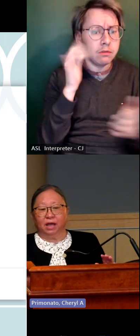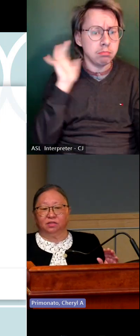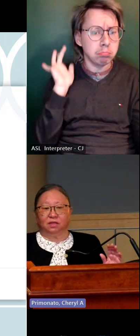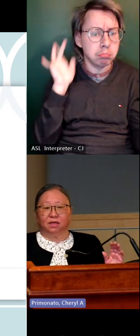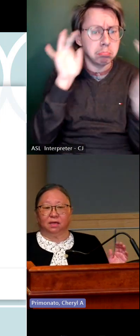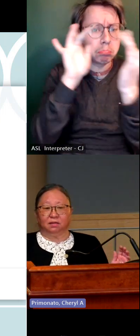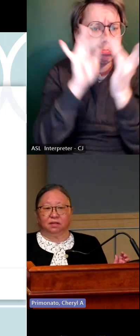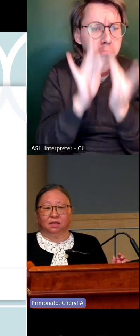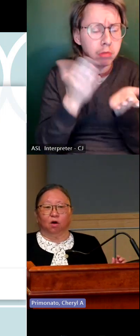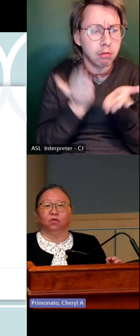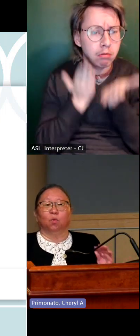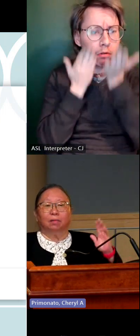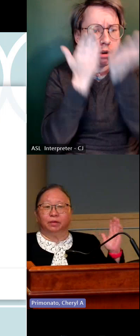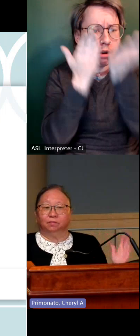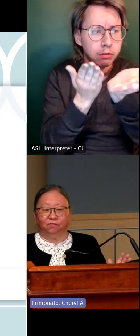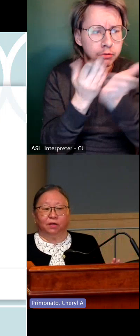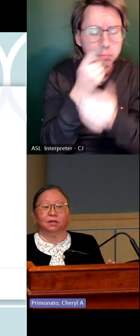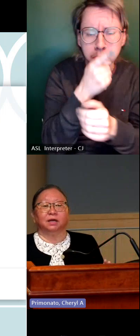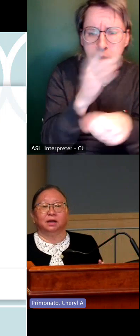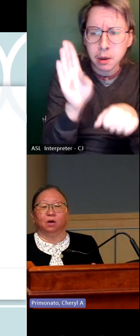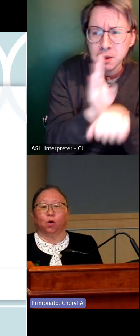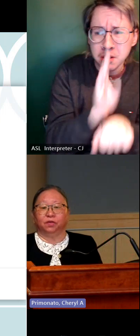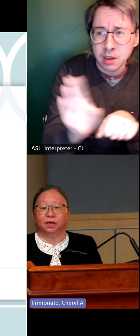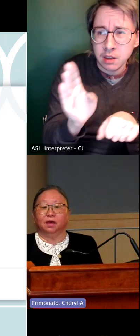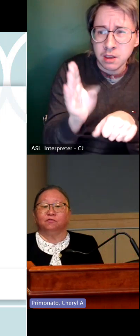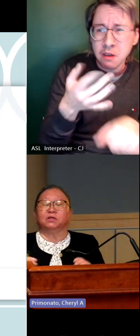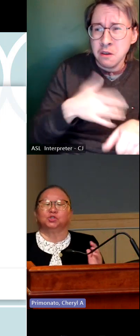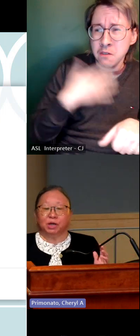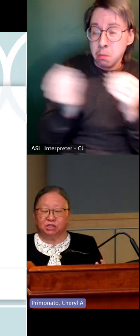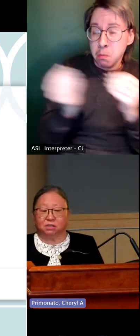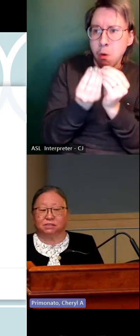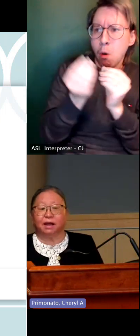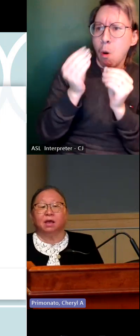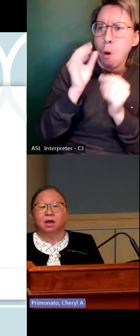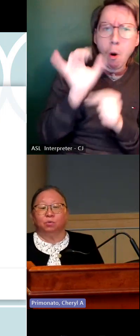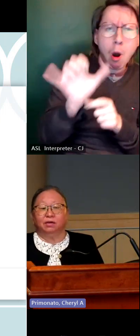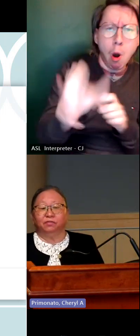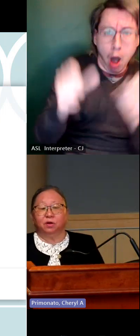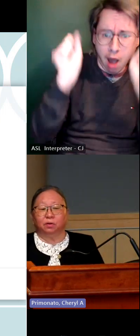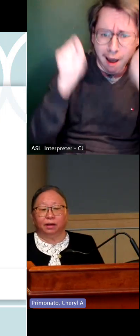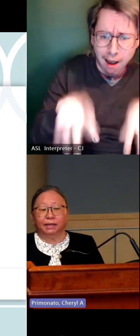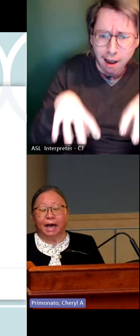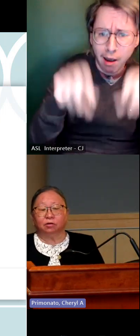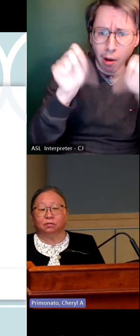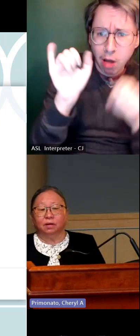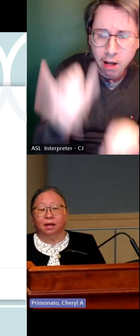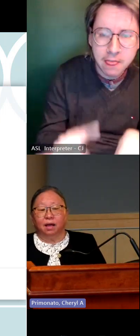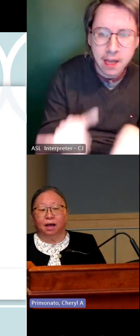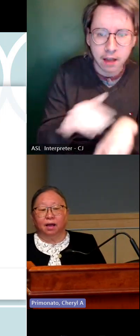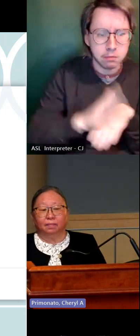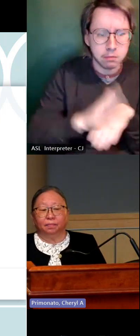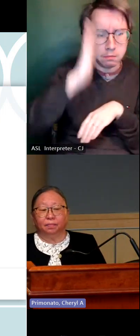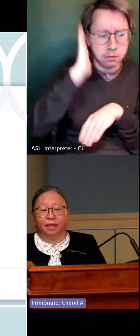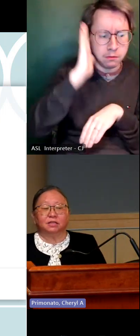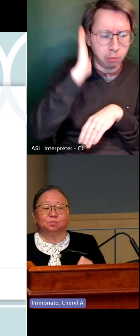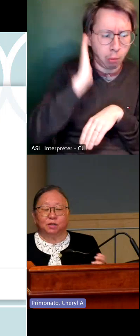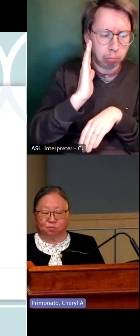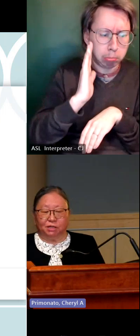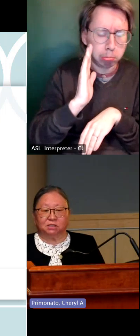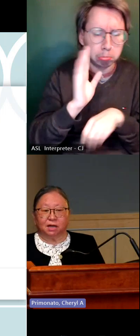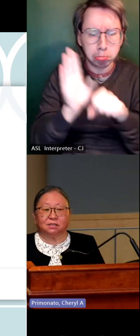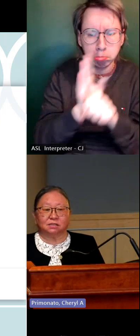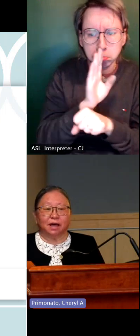takes away the overwhelming feeling or the frustrations that we have encountered, and